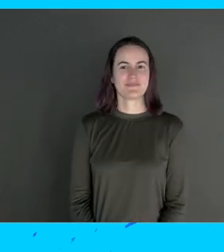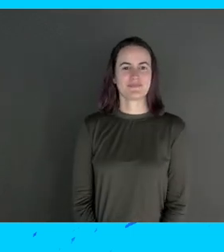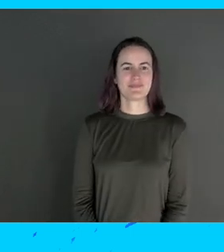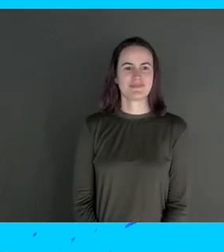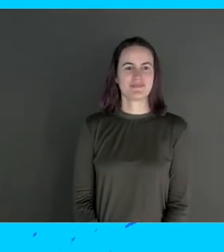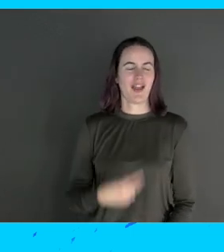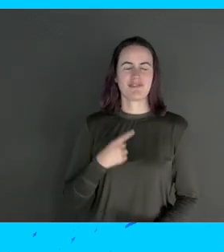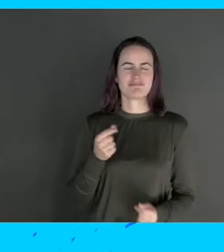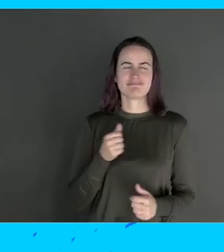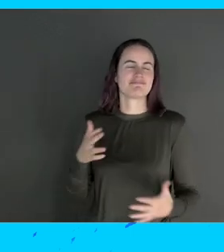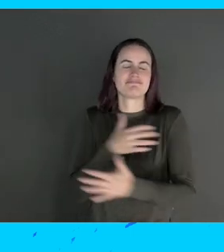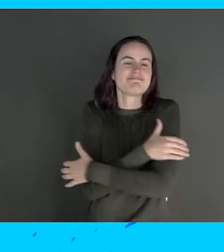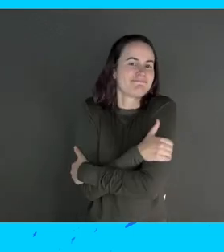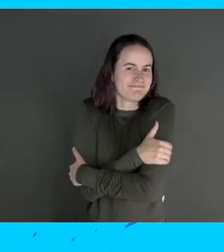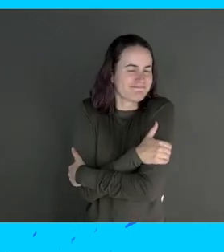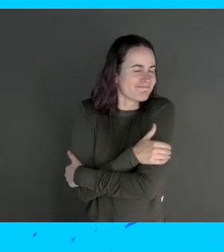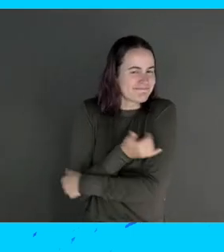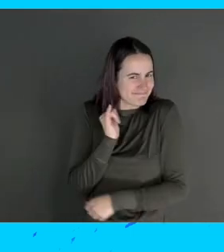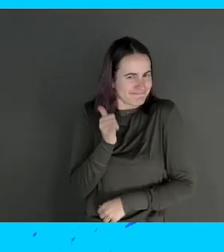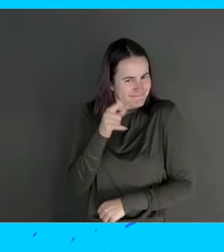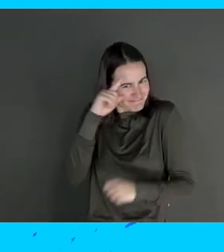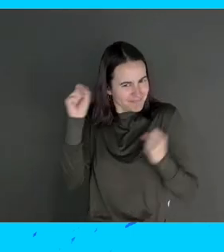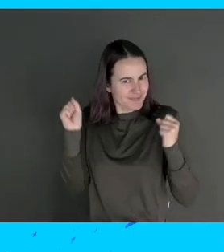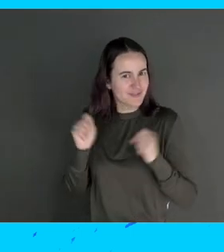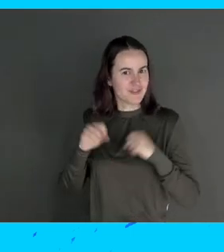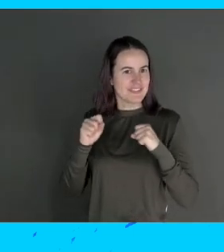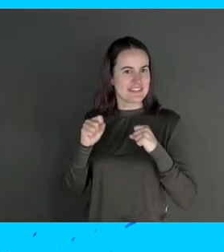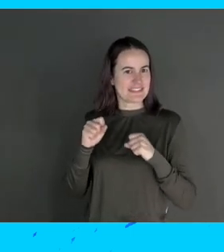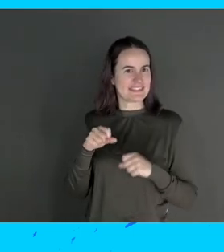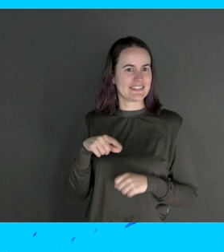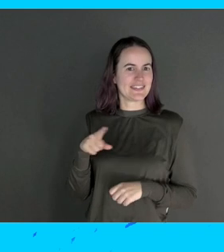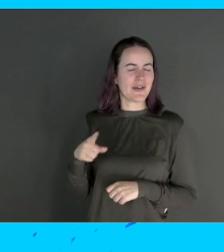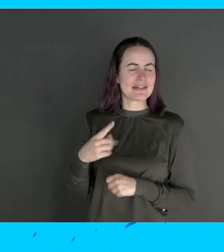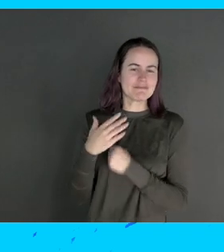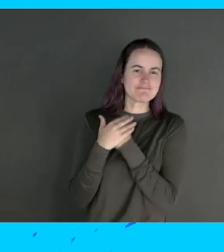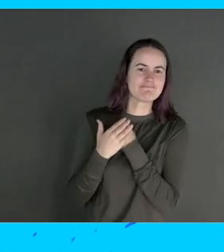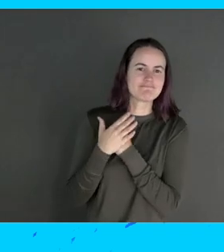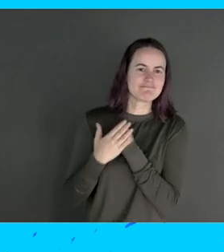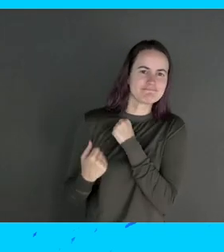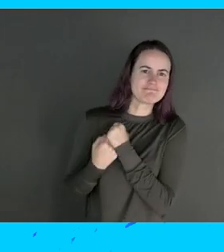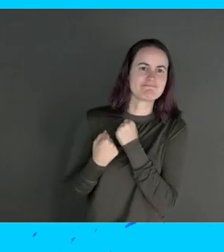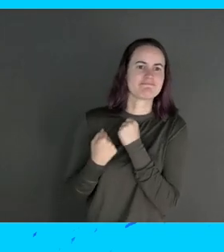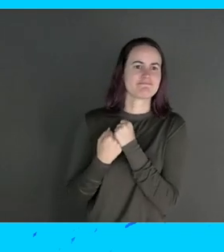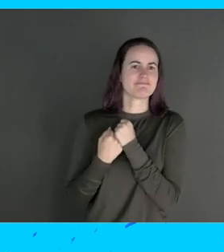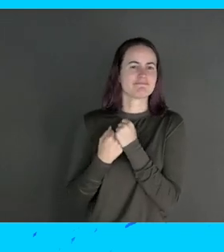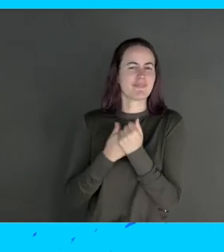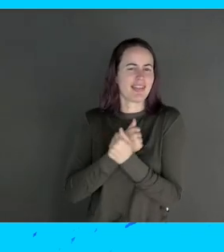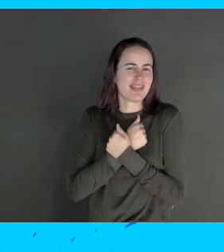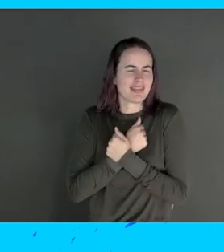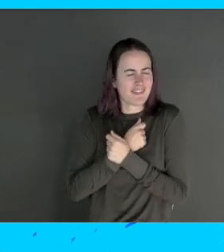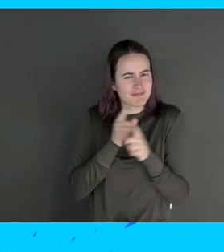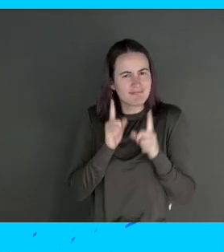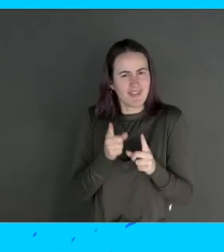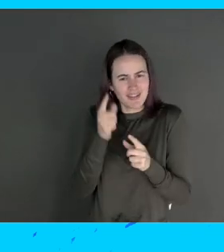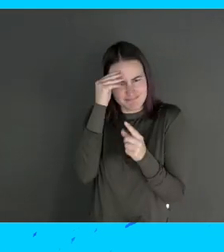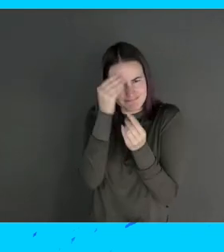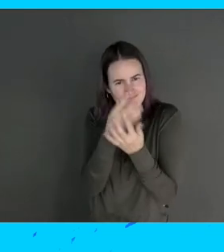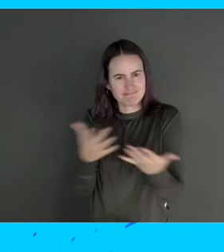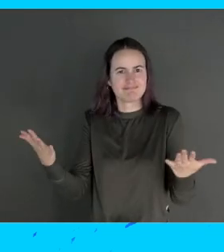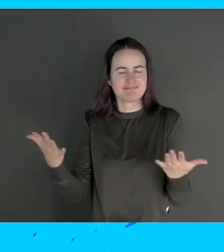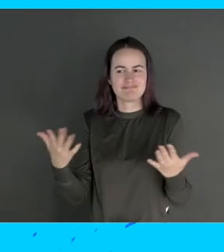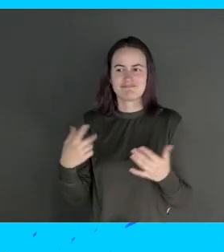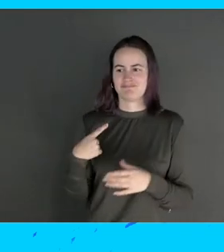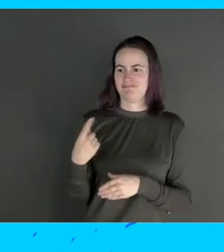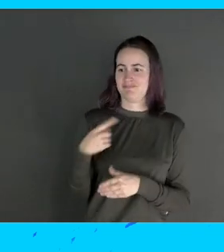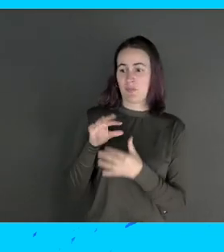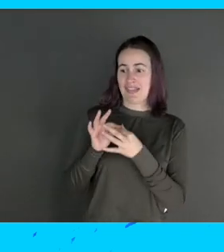and confessed that I did. Melvin reassured me that there's no way to let love go unspoken. Our relationship inspired me to do something